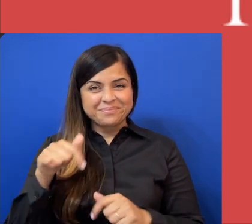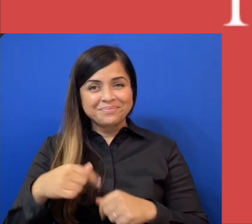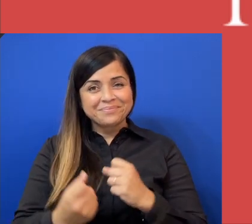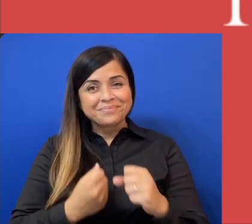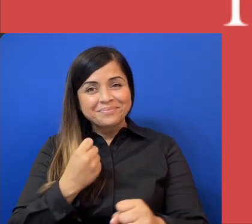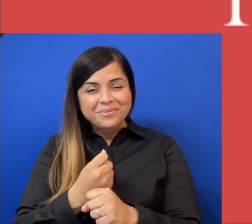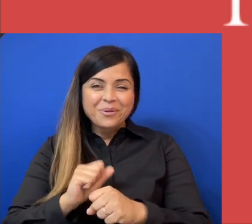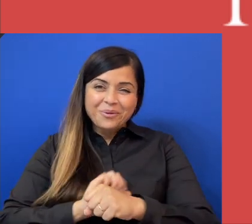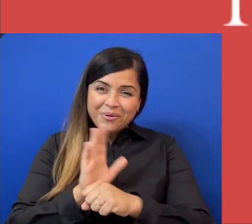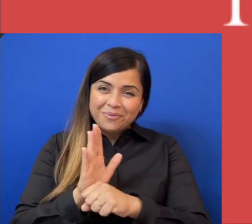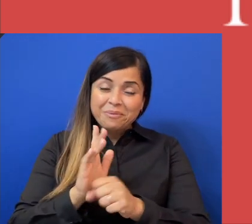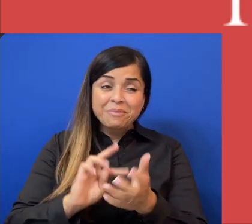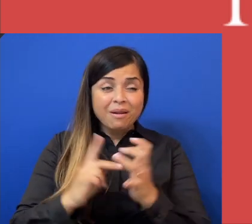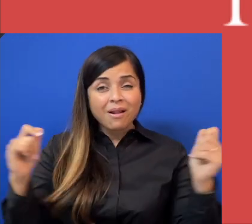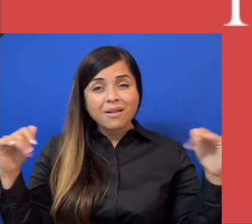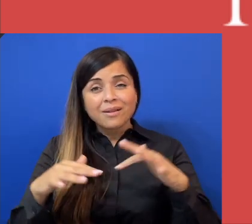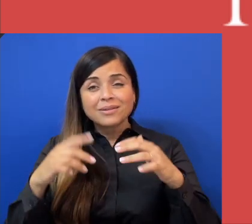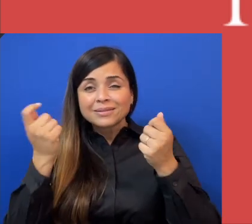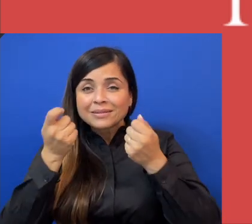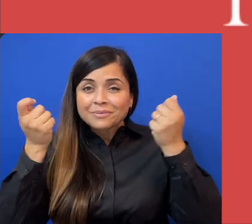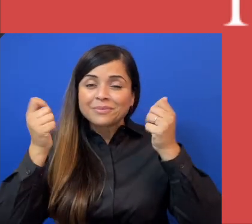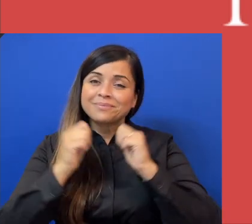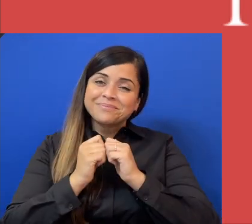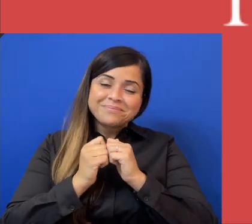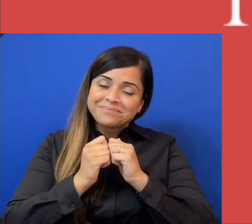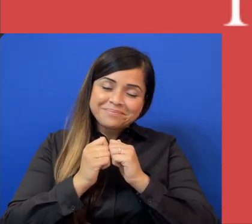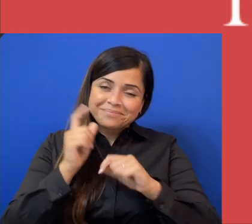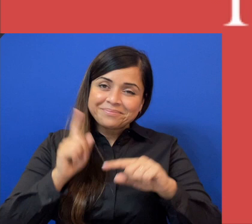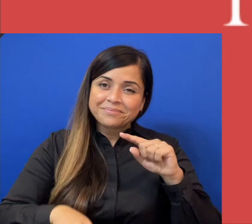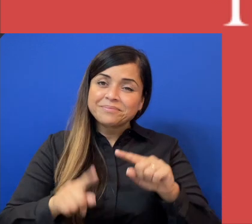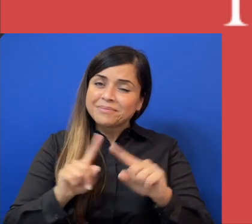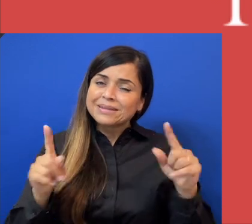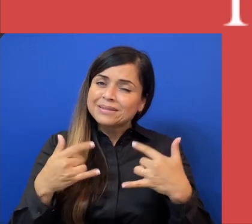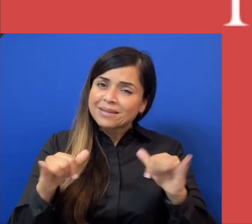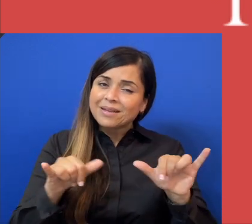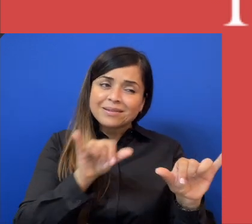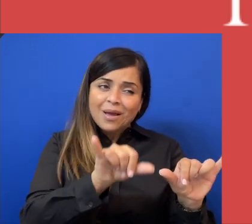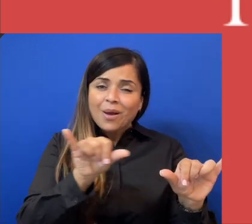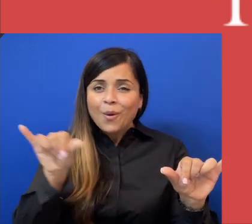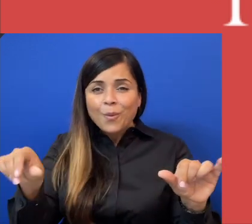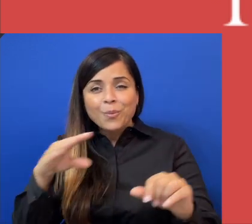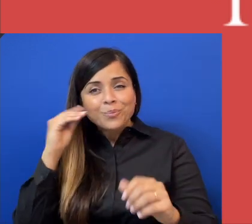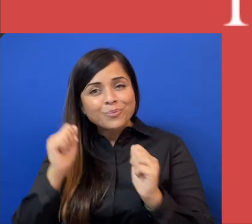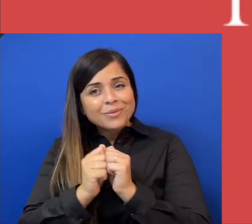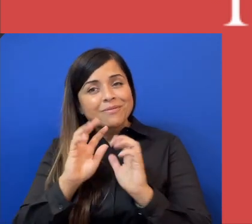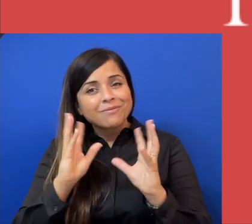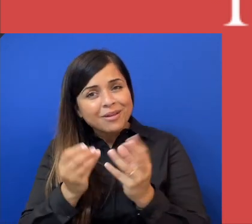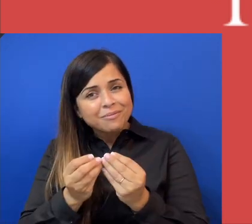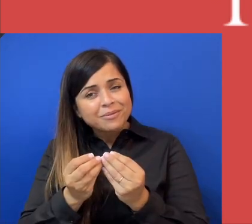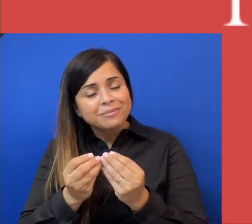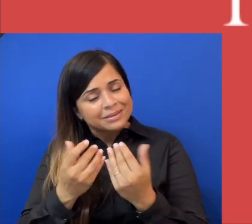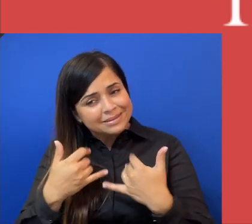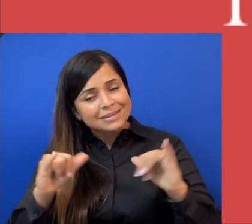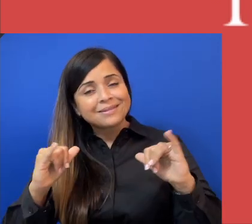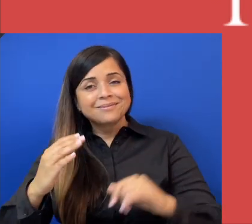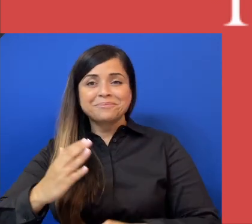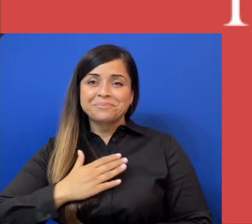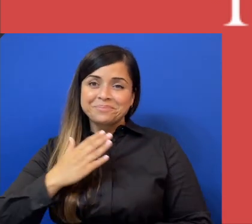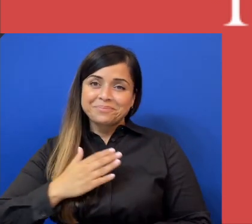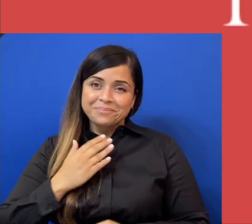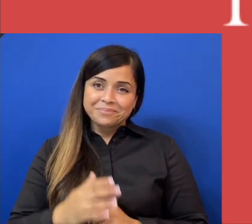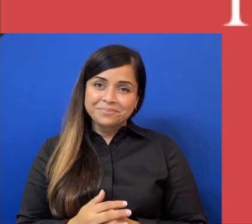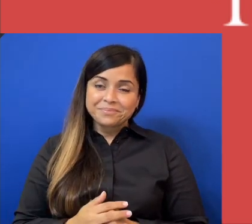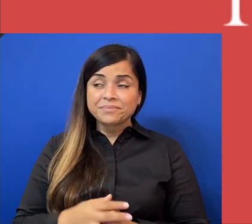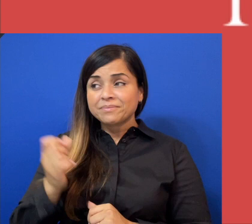bit differently with loved ones at home, but as always, with immense joy. Since becoming imam, the Aga Khan has